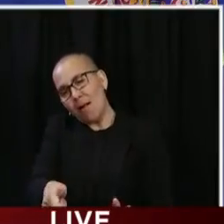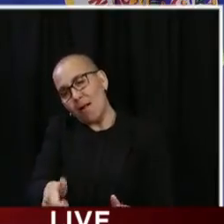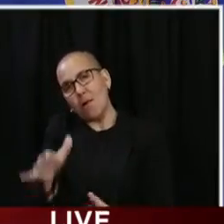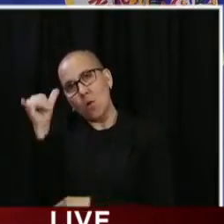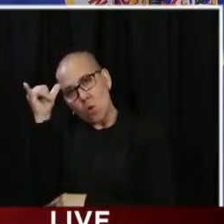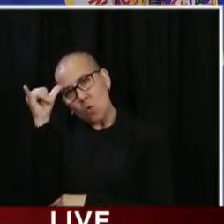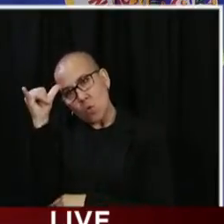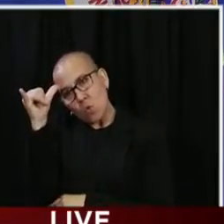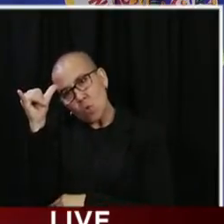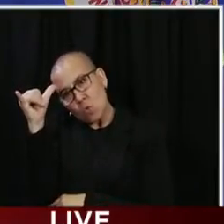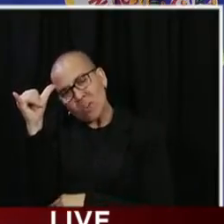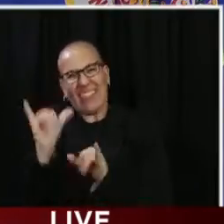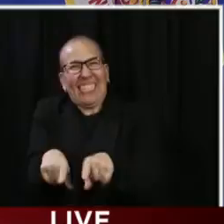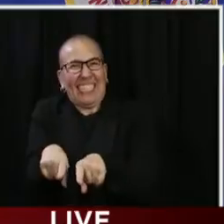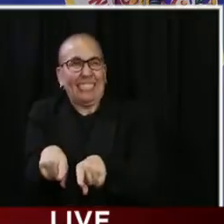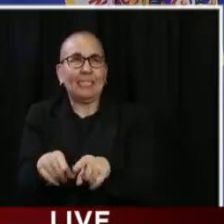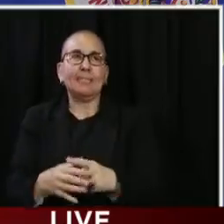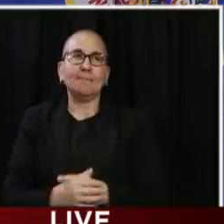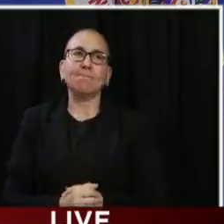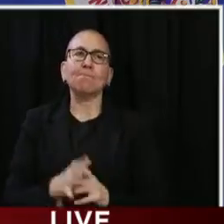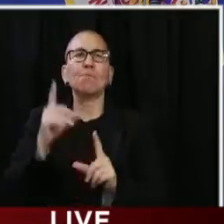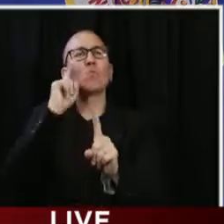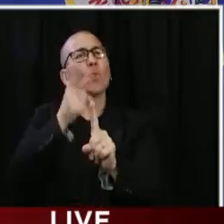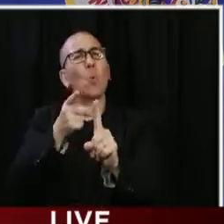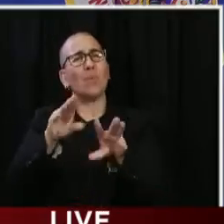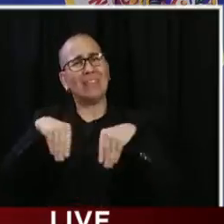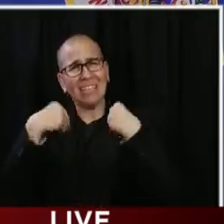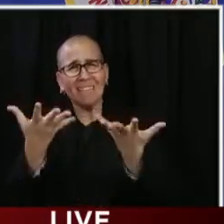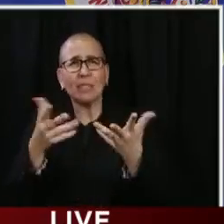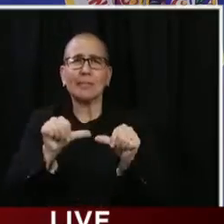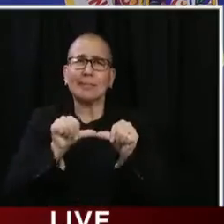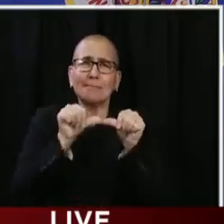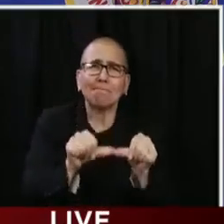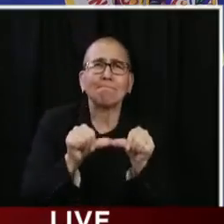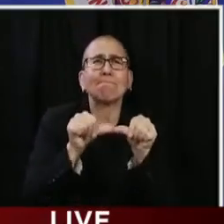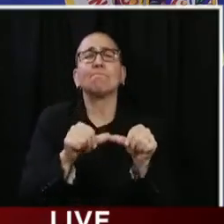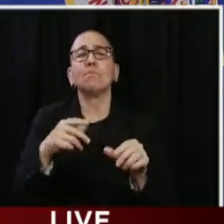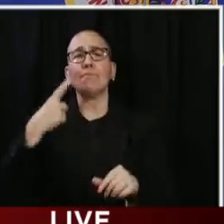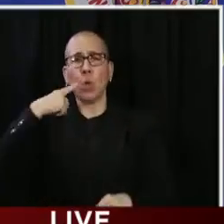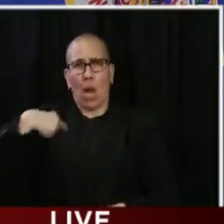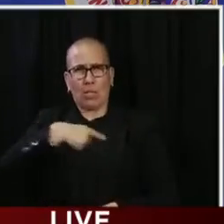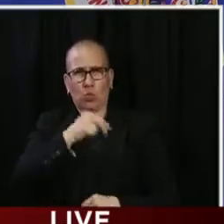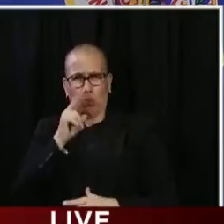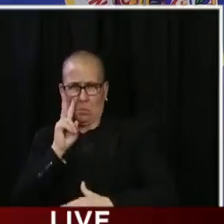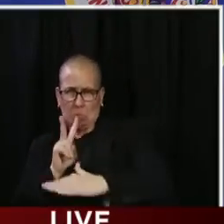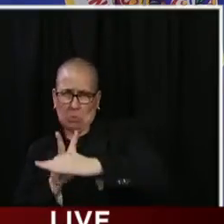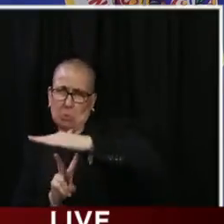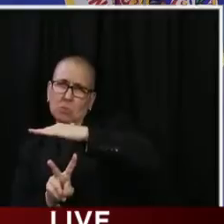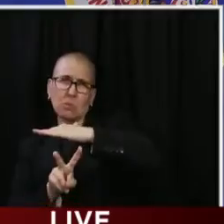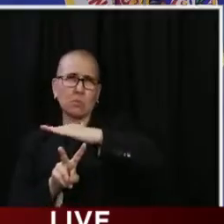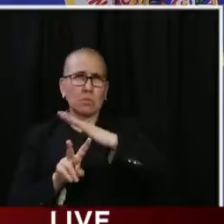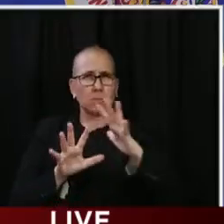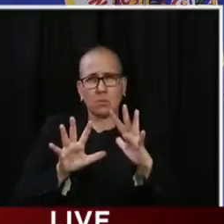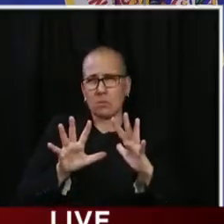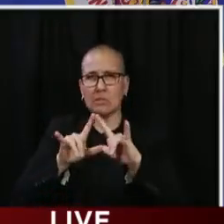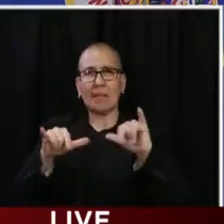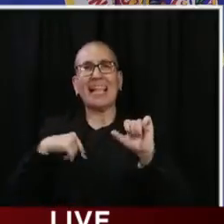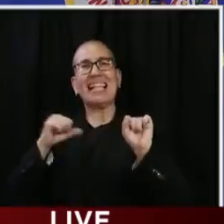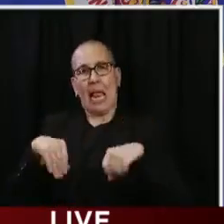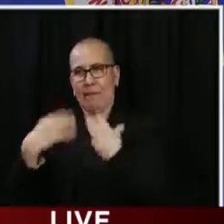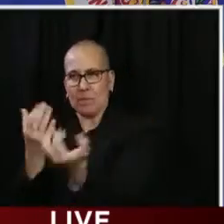consistency and predictability as we can in a very unpredictable environment to those small business owners. But I want to make clear on this. These